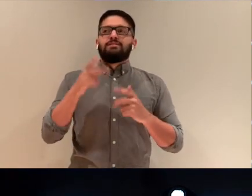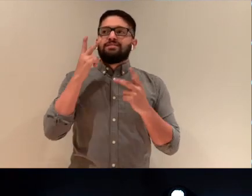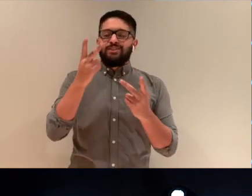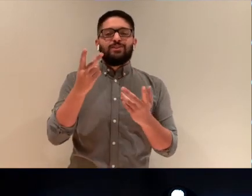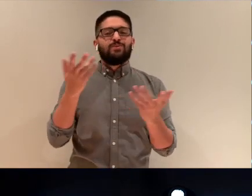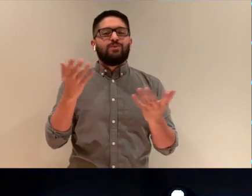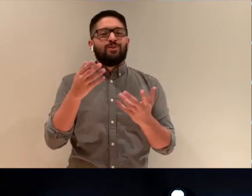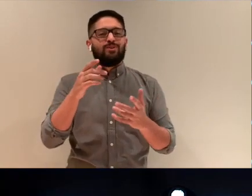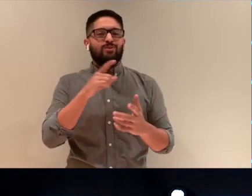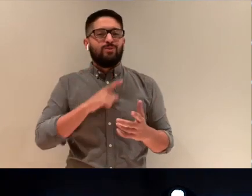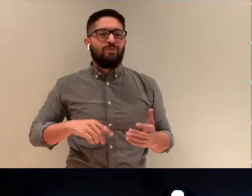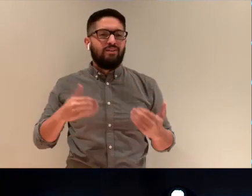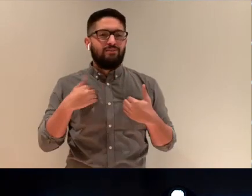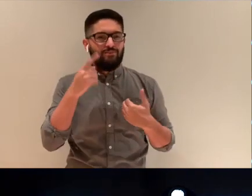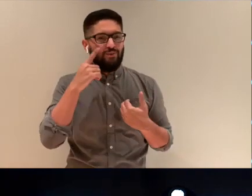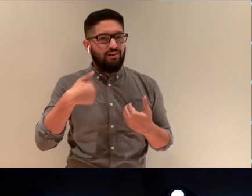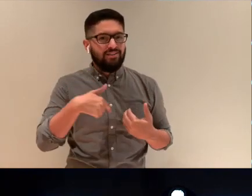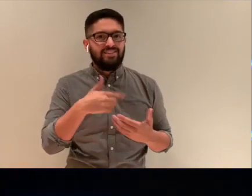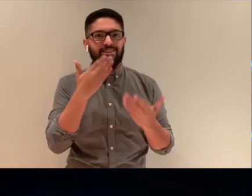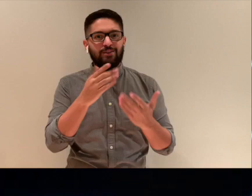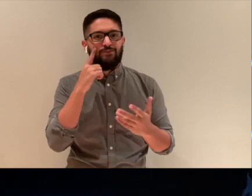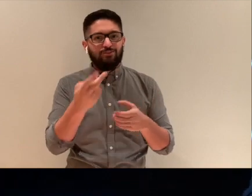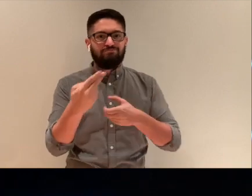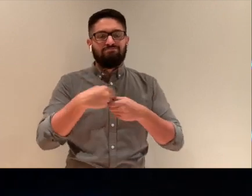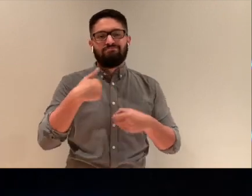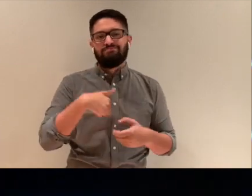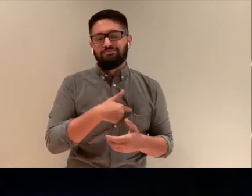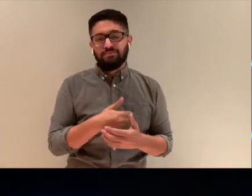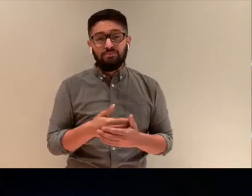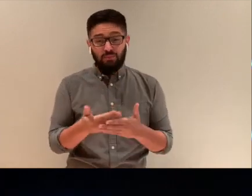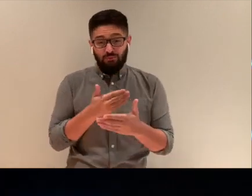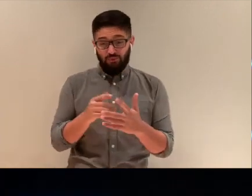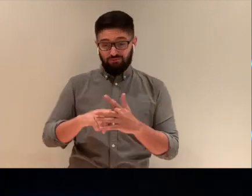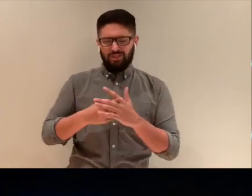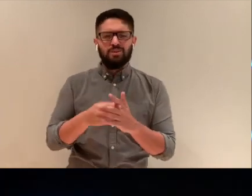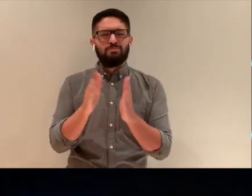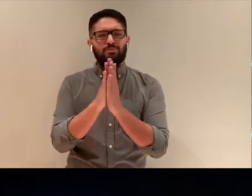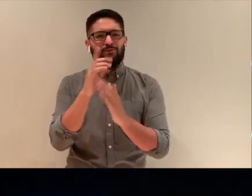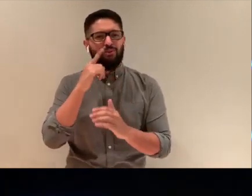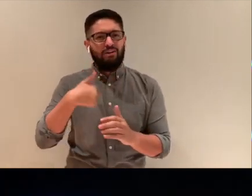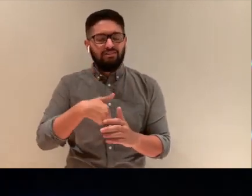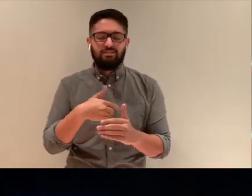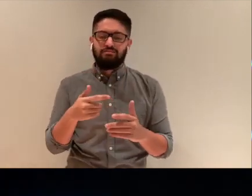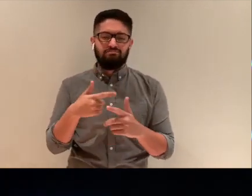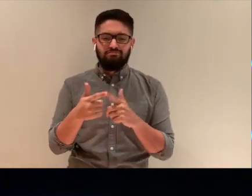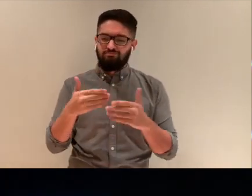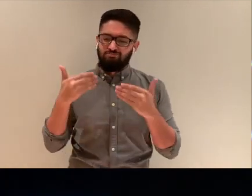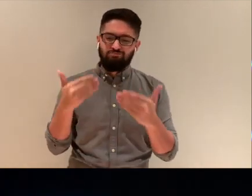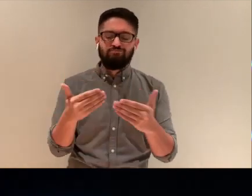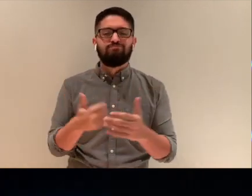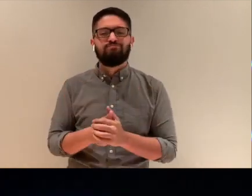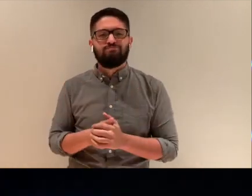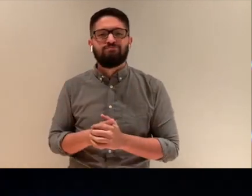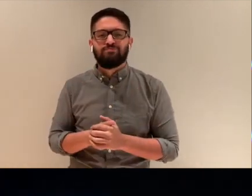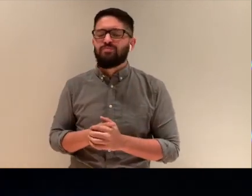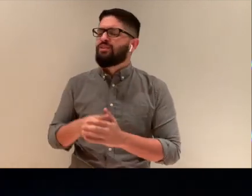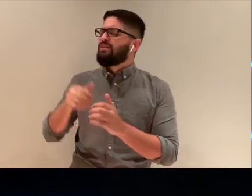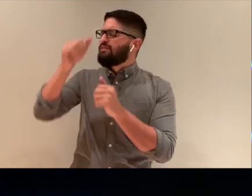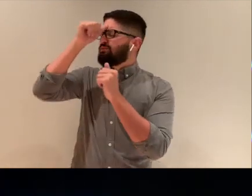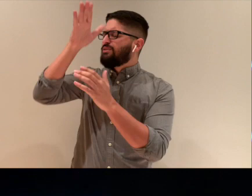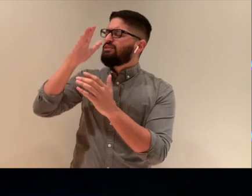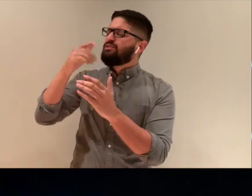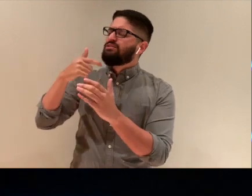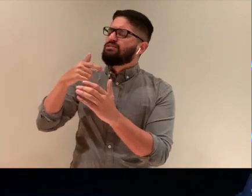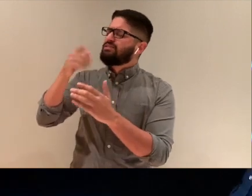the Lord has in store for us, all right? So thank you for tuning in. And so before we begin, let me pray for us, and then we'll dive into God's